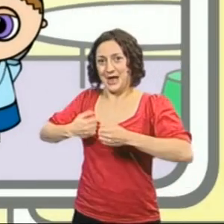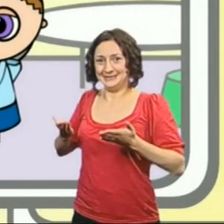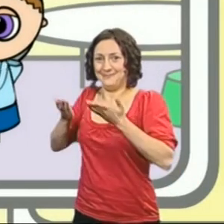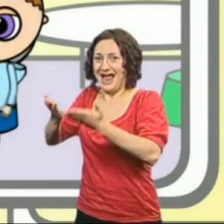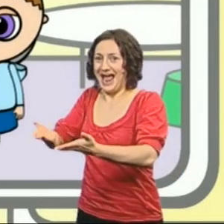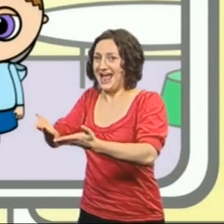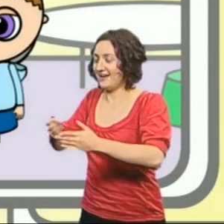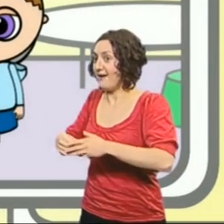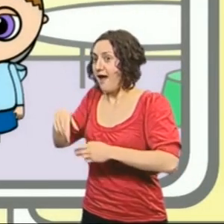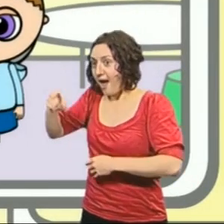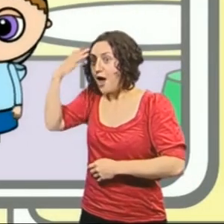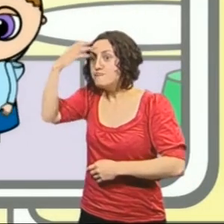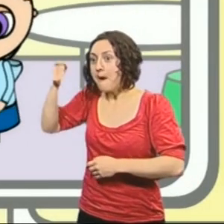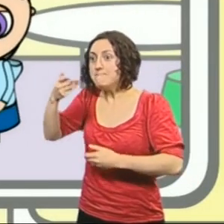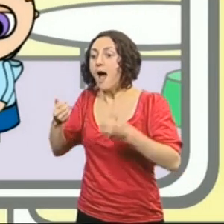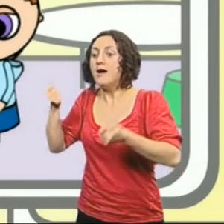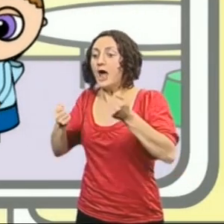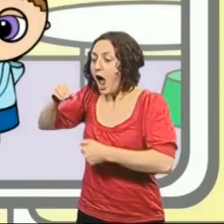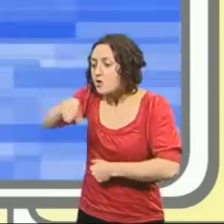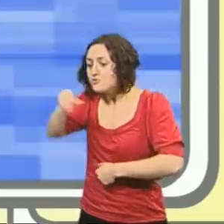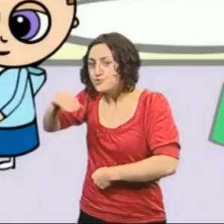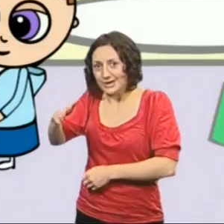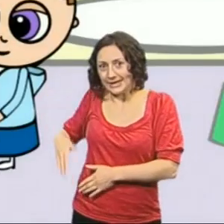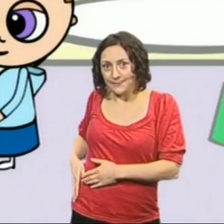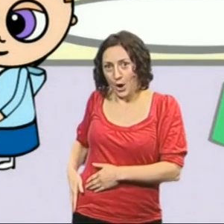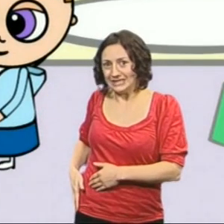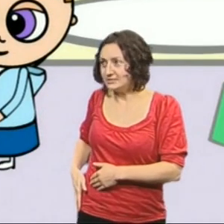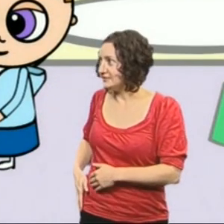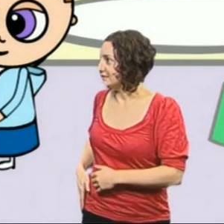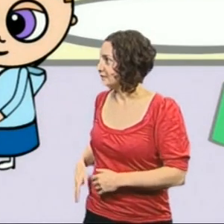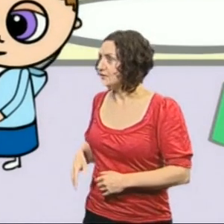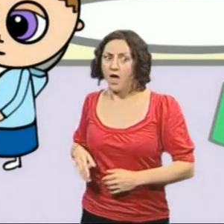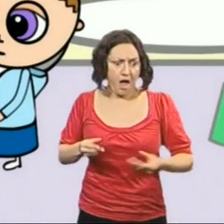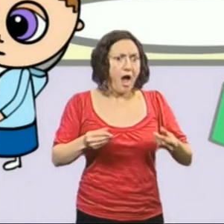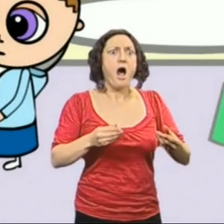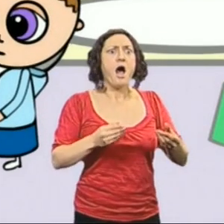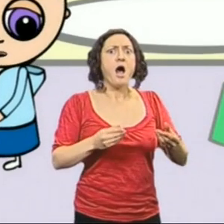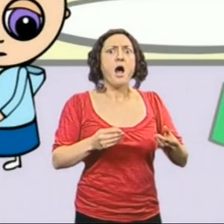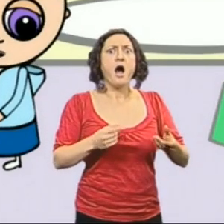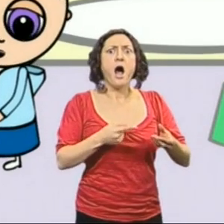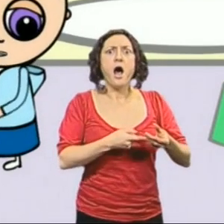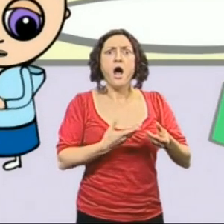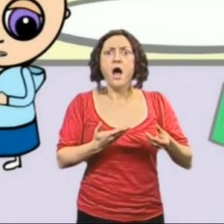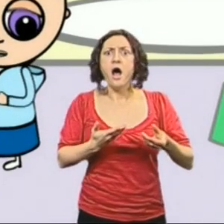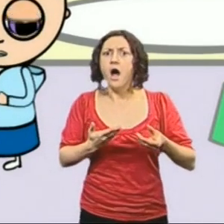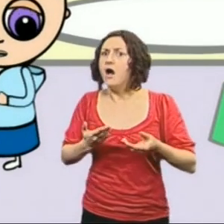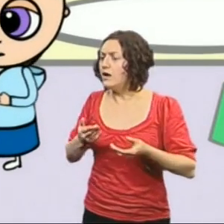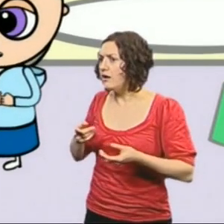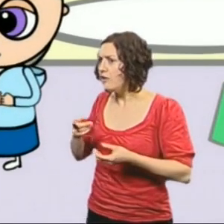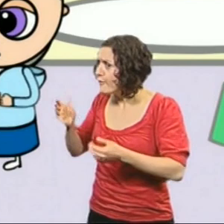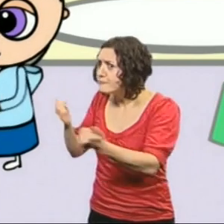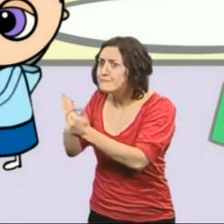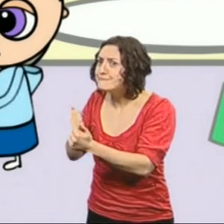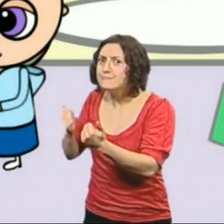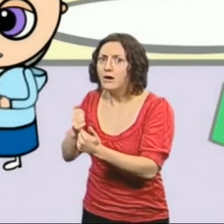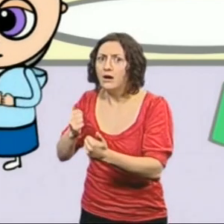Aaron. Don't forget your toy car's in the pocket. My toy car? What happened to it? Nothing.